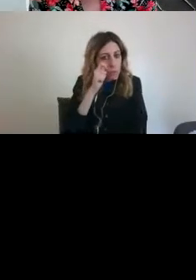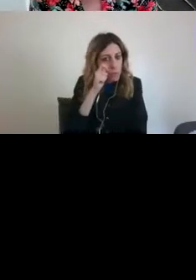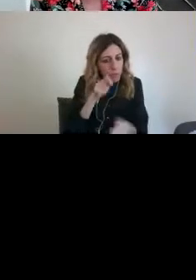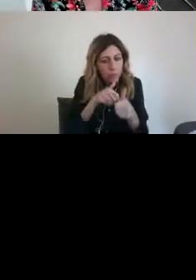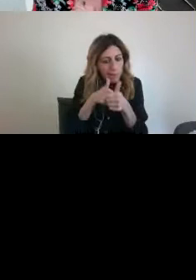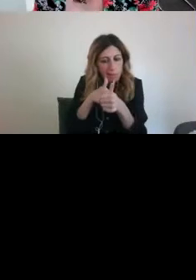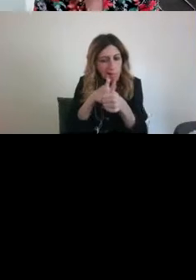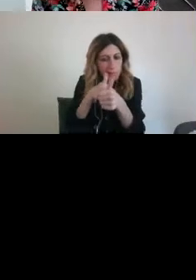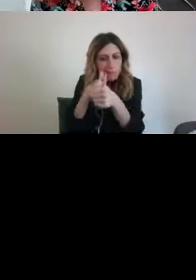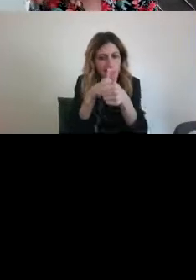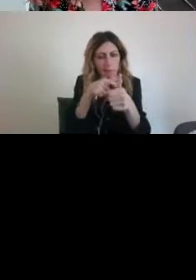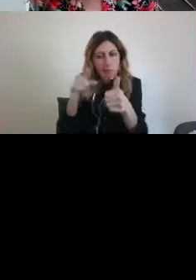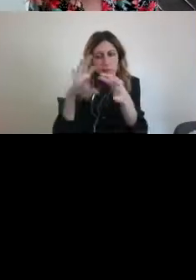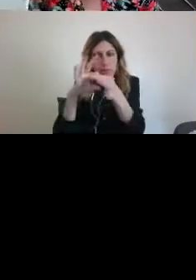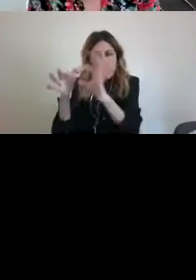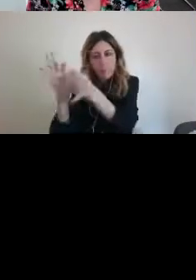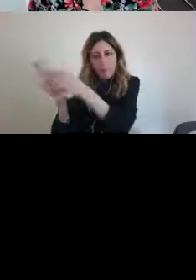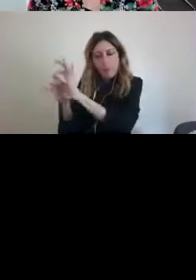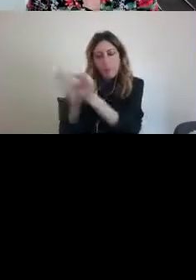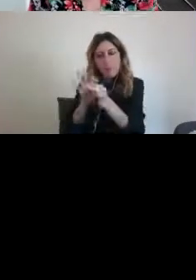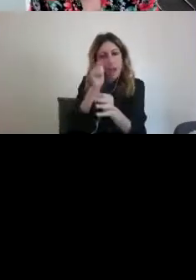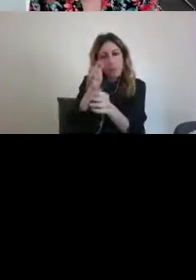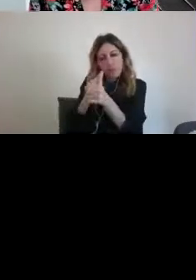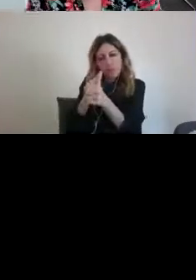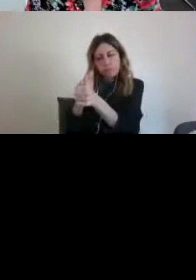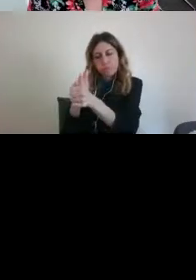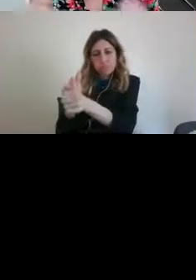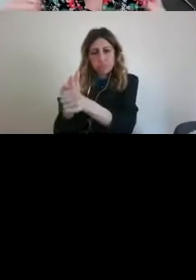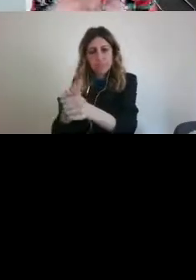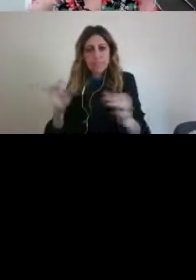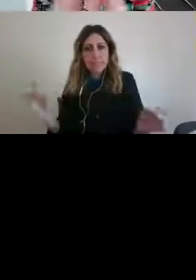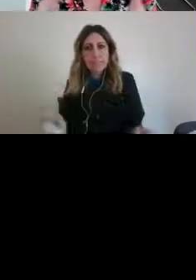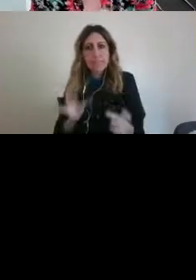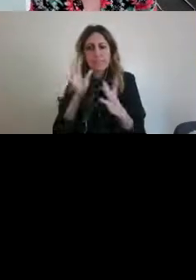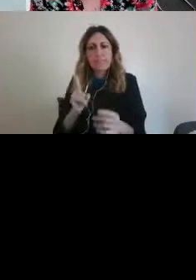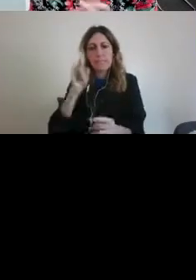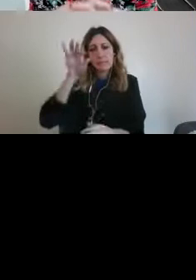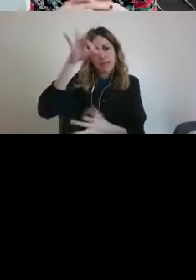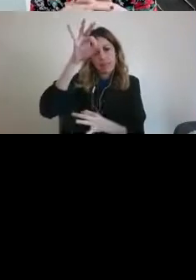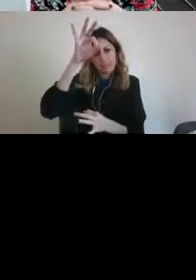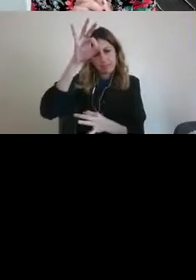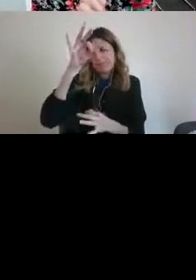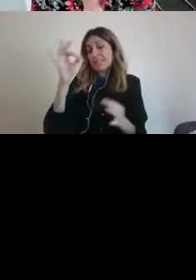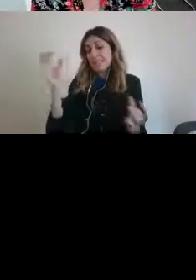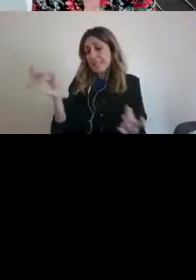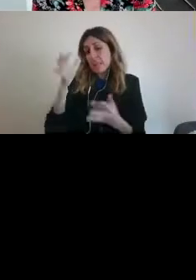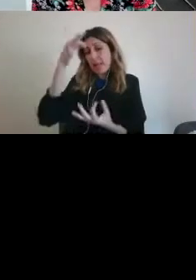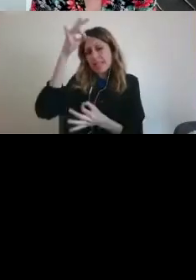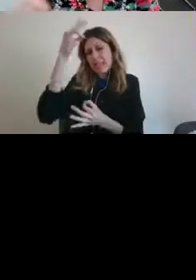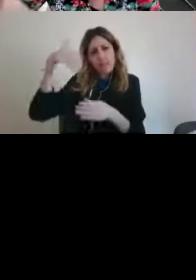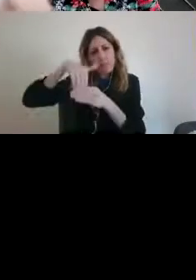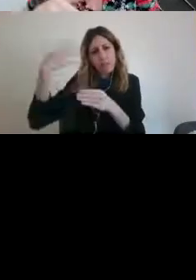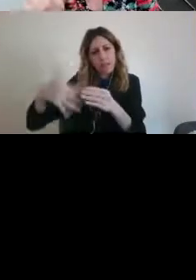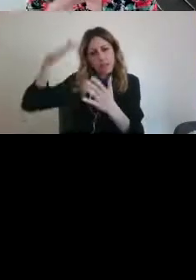crawl for the pages on your website. And if a website has lots and lots of pages, Google needs your internal links